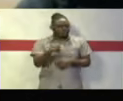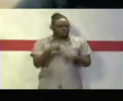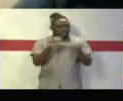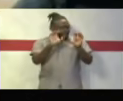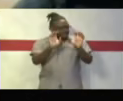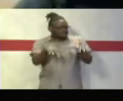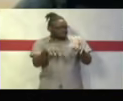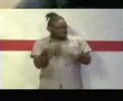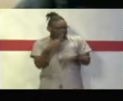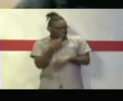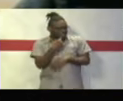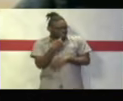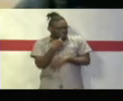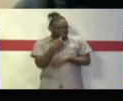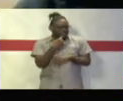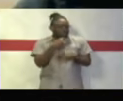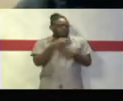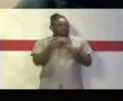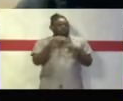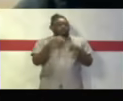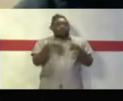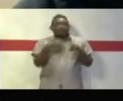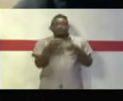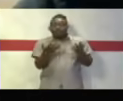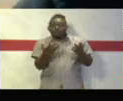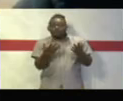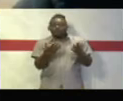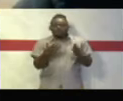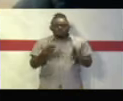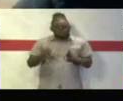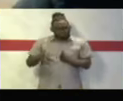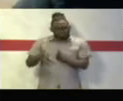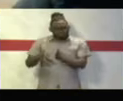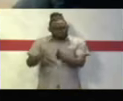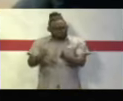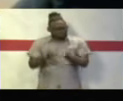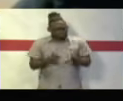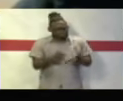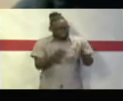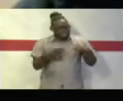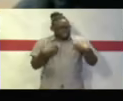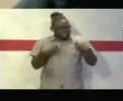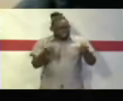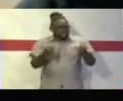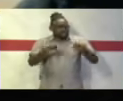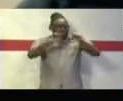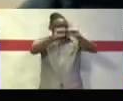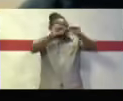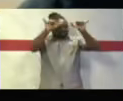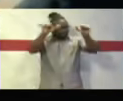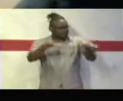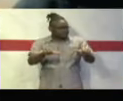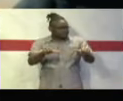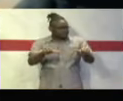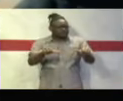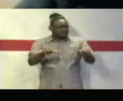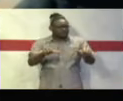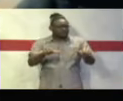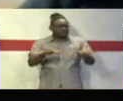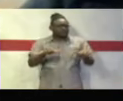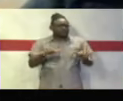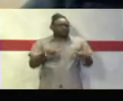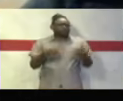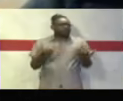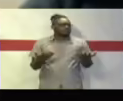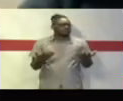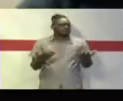update on the parallel healthcare system as it pertains to clinics and elective surgeries within the